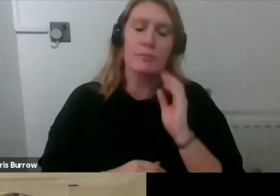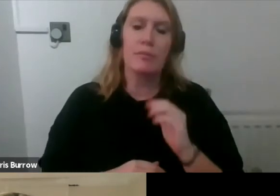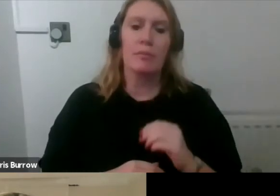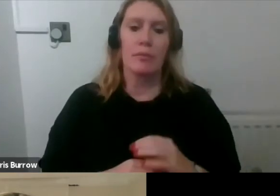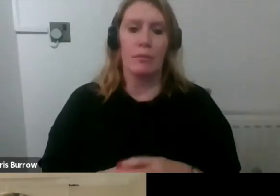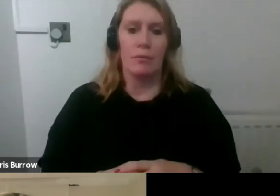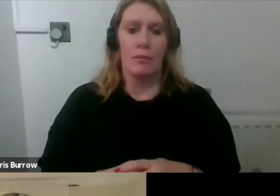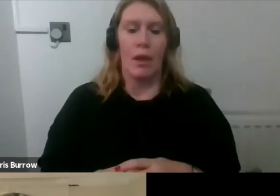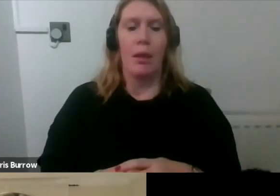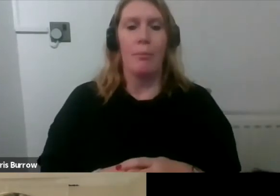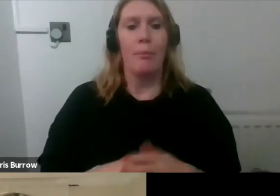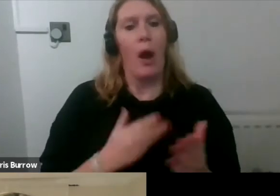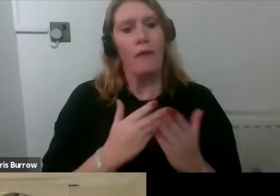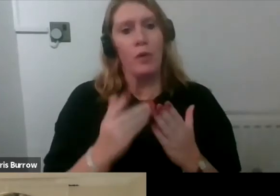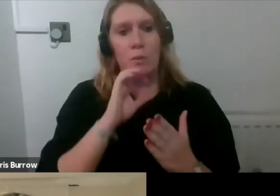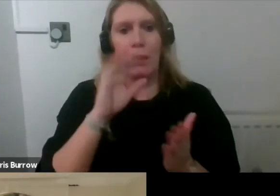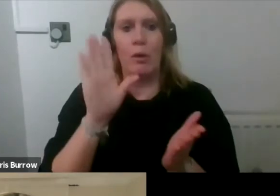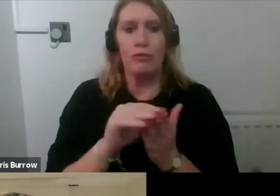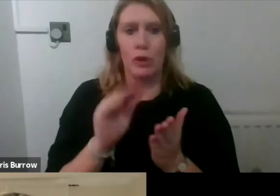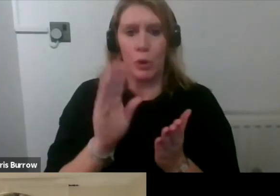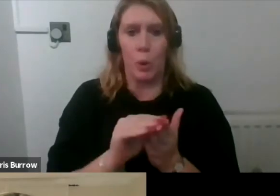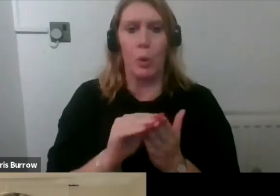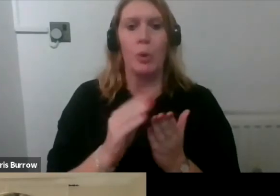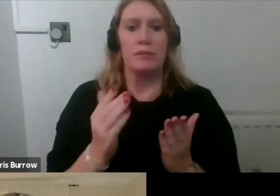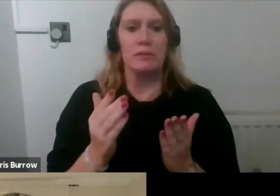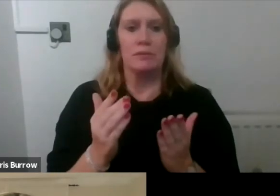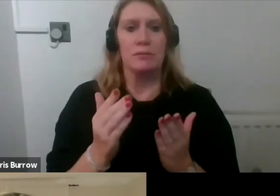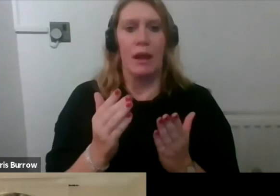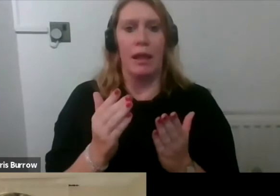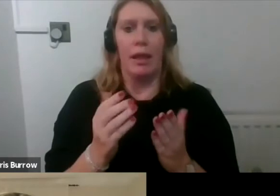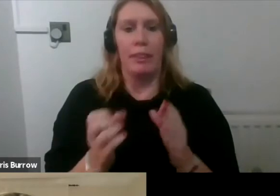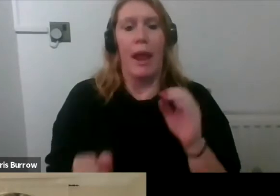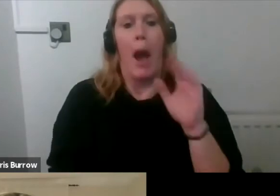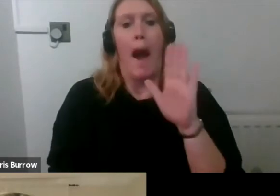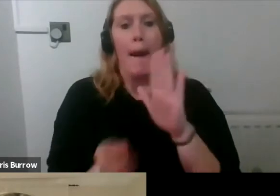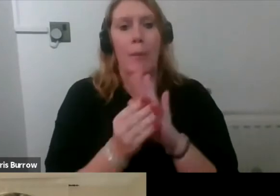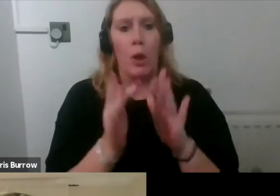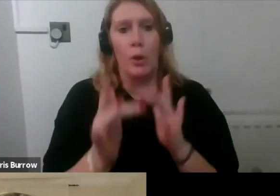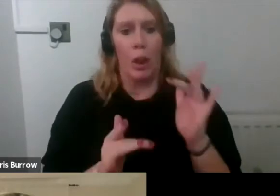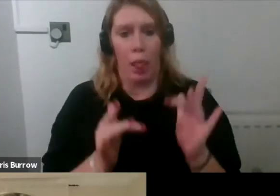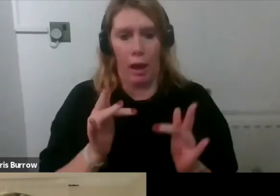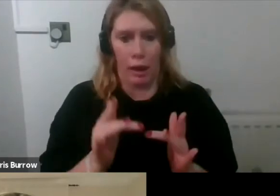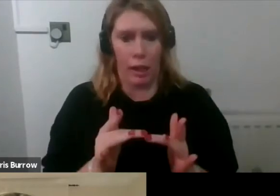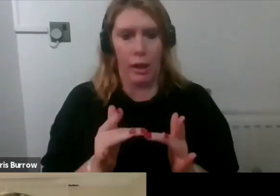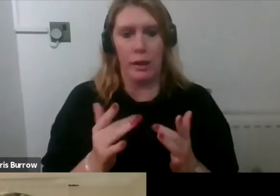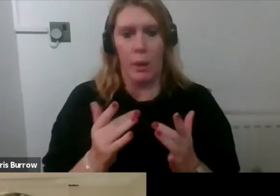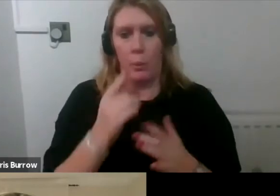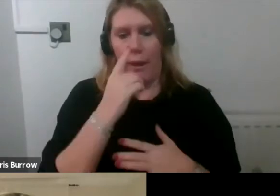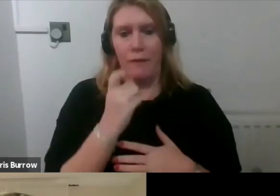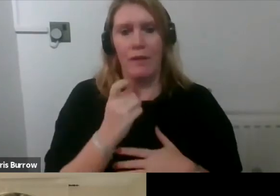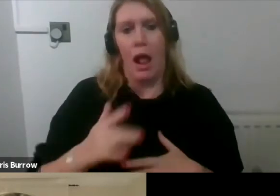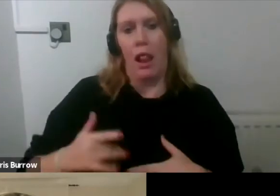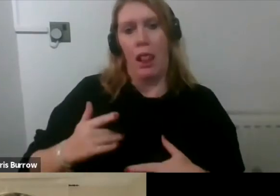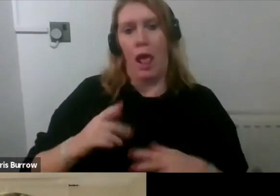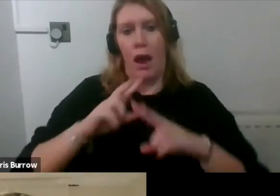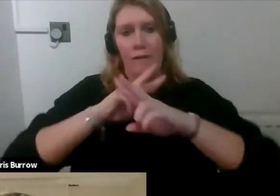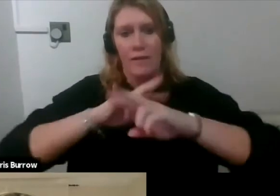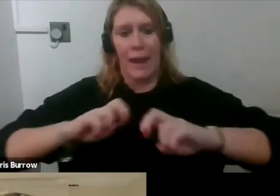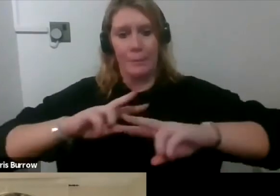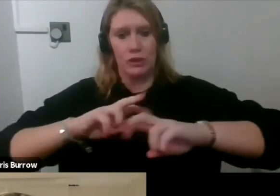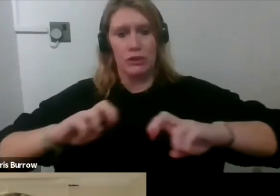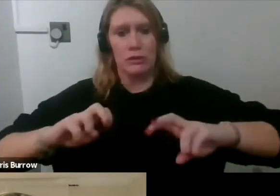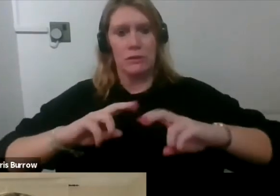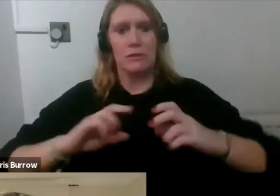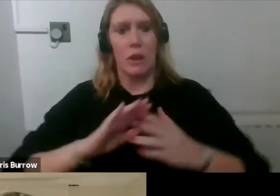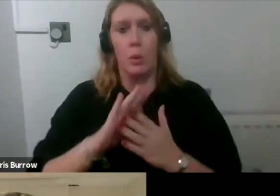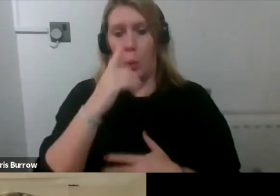will have the recording of this up. We do have live captions, and to access the live captions, you need to